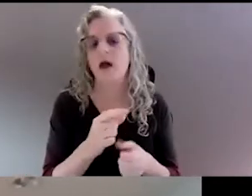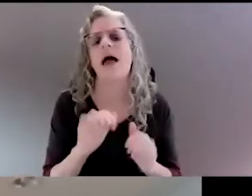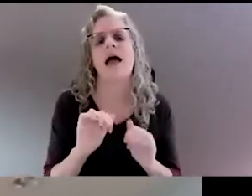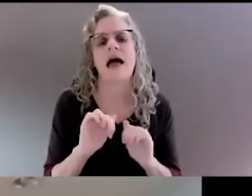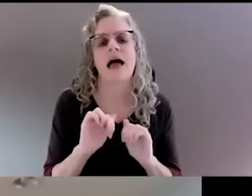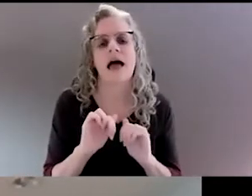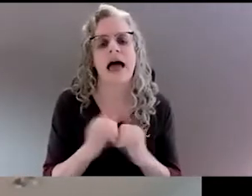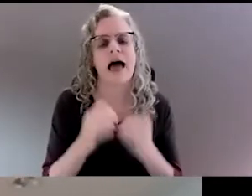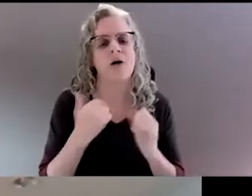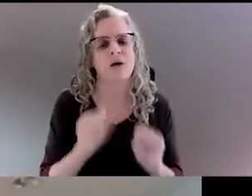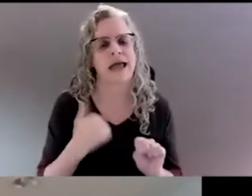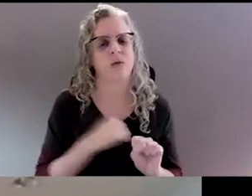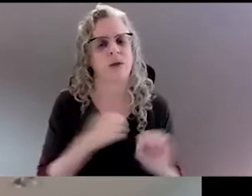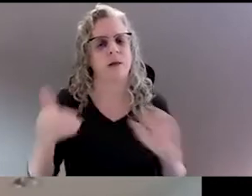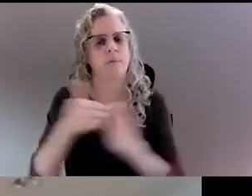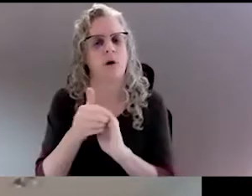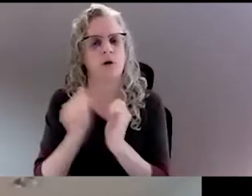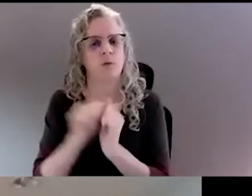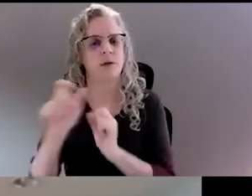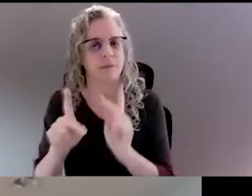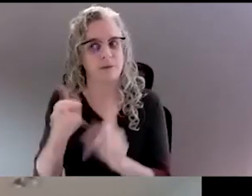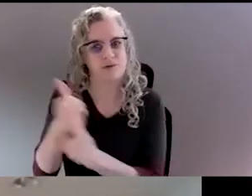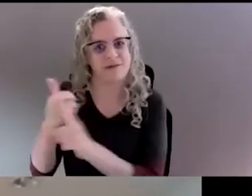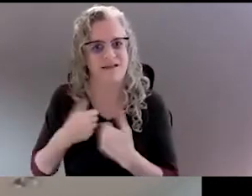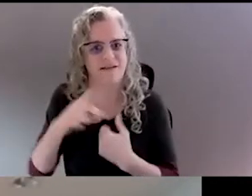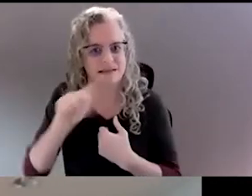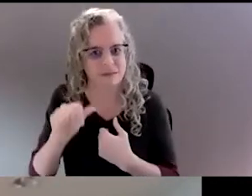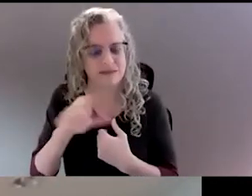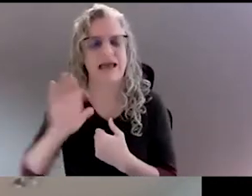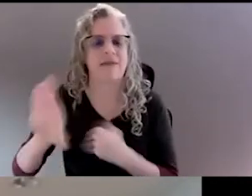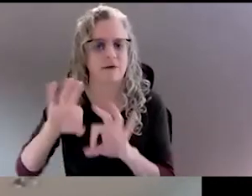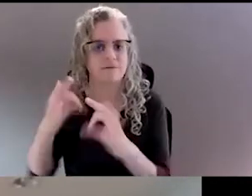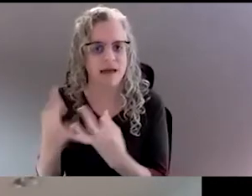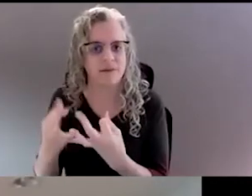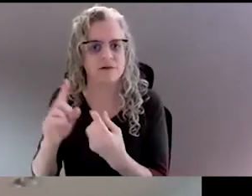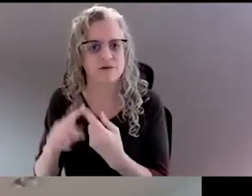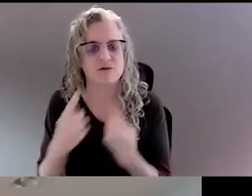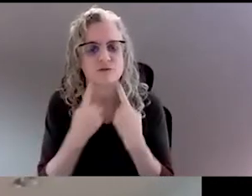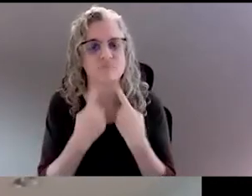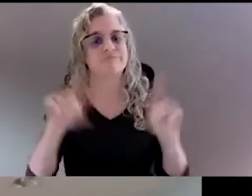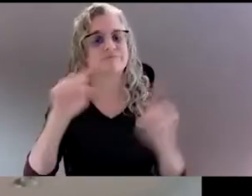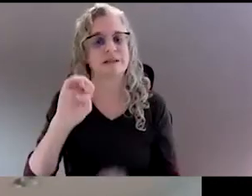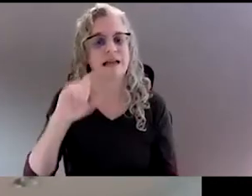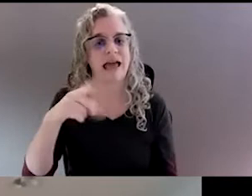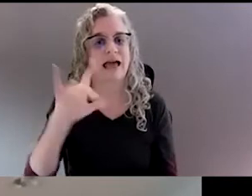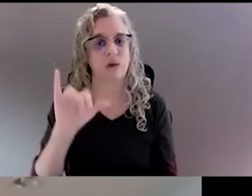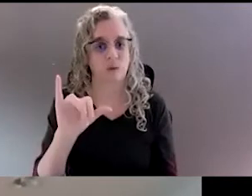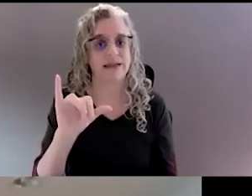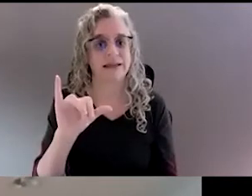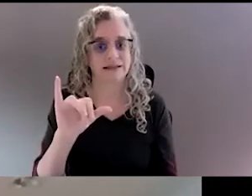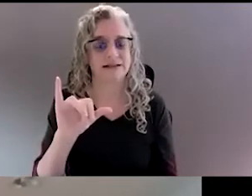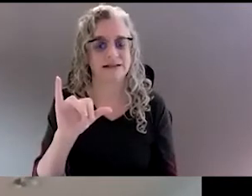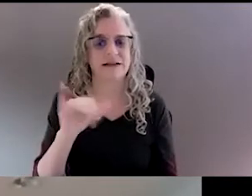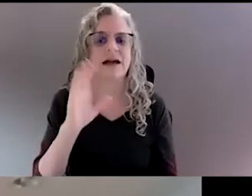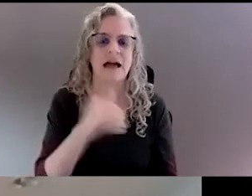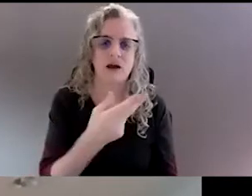people with disabilities and their families to achieve equity? I know that Hector talked about this a bit, that, you